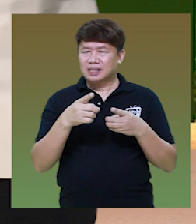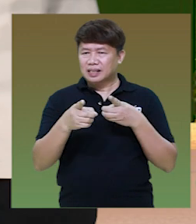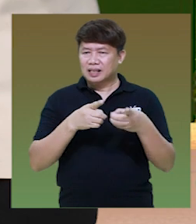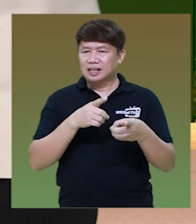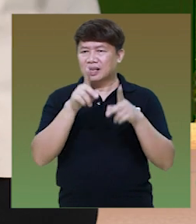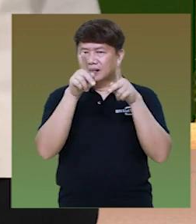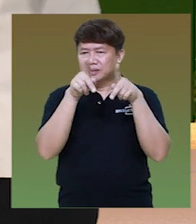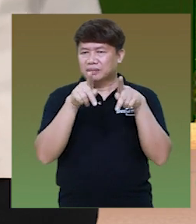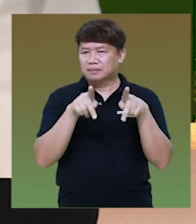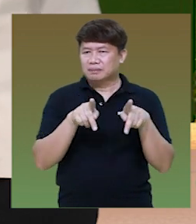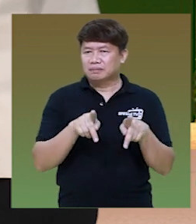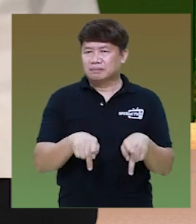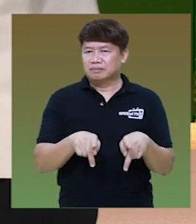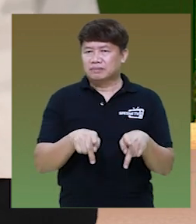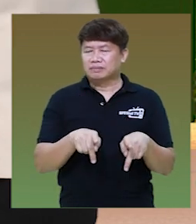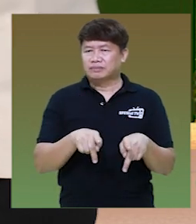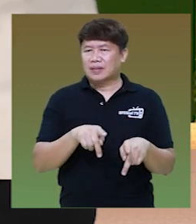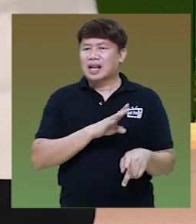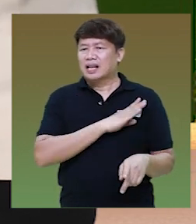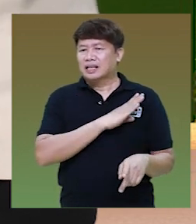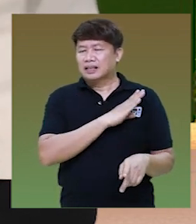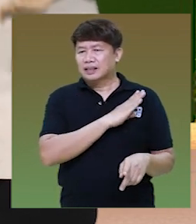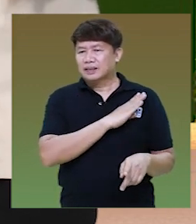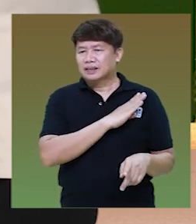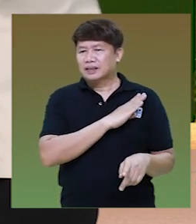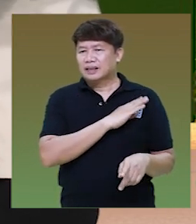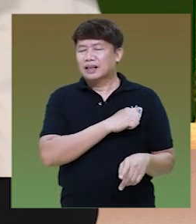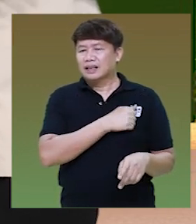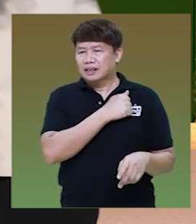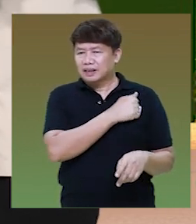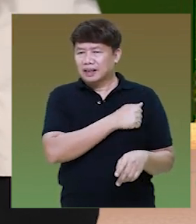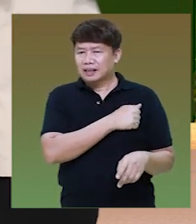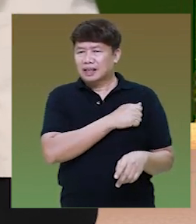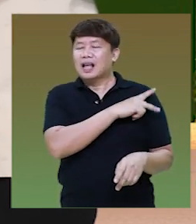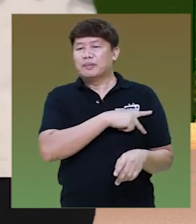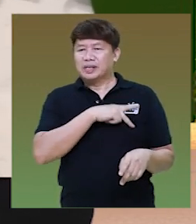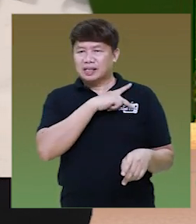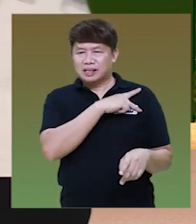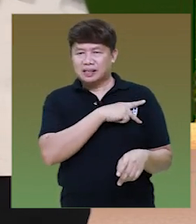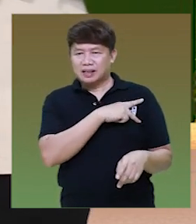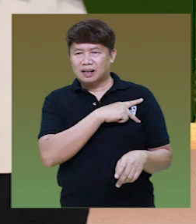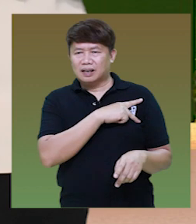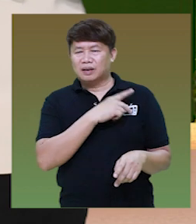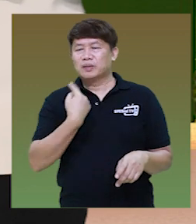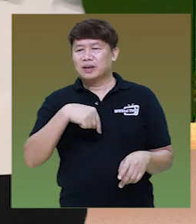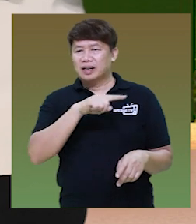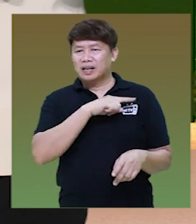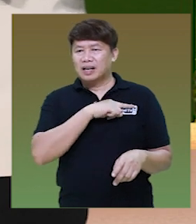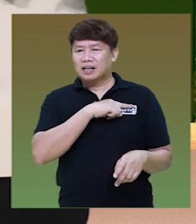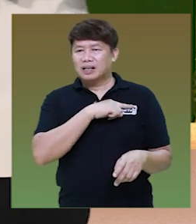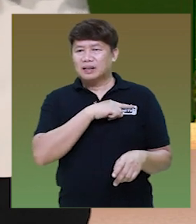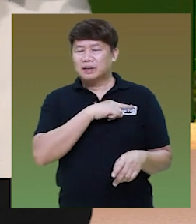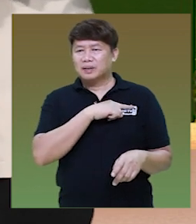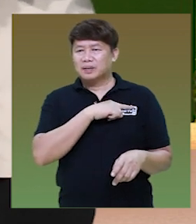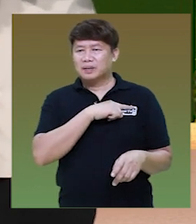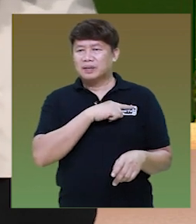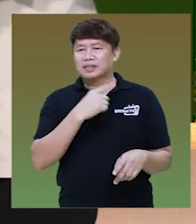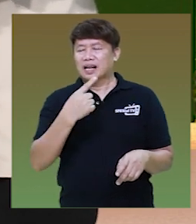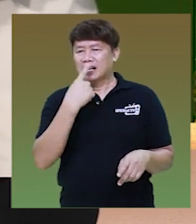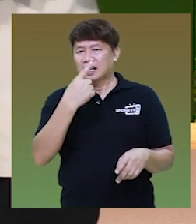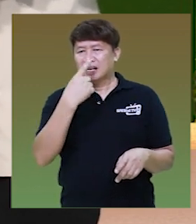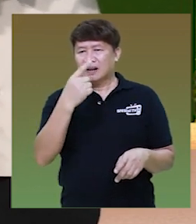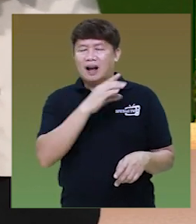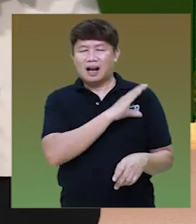person such as his behavior, attitude, and personality, we are referring to character